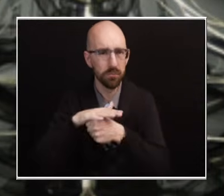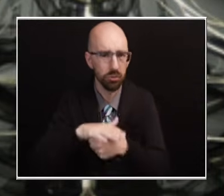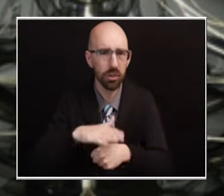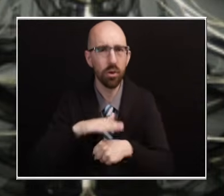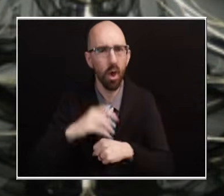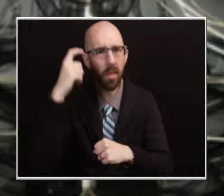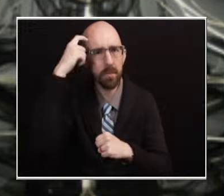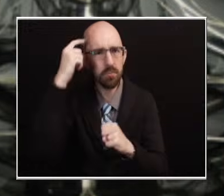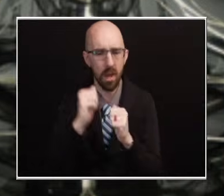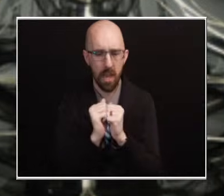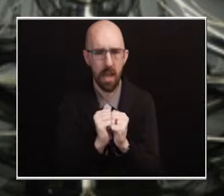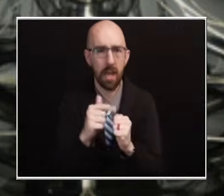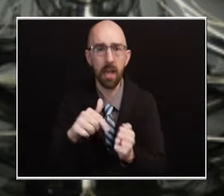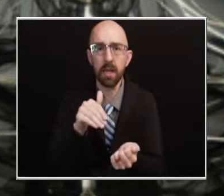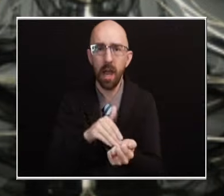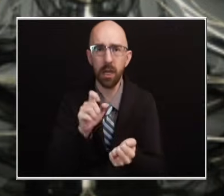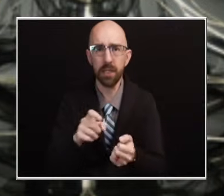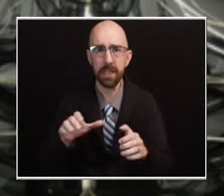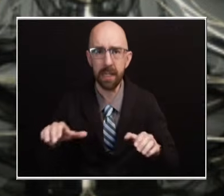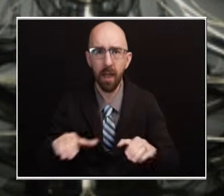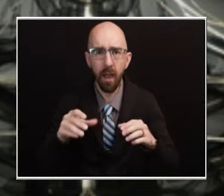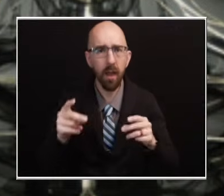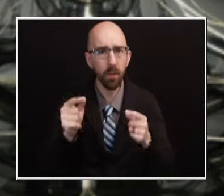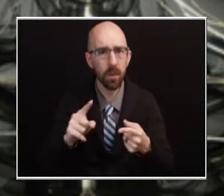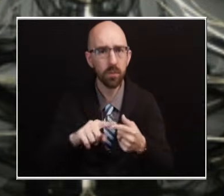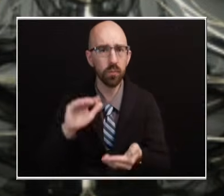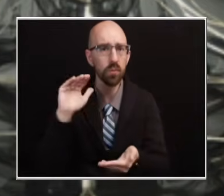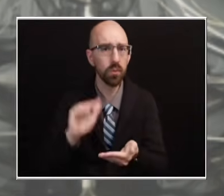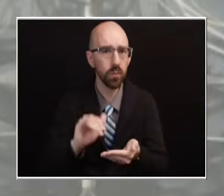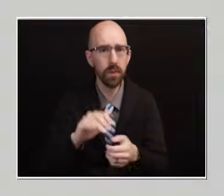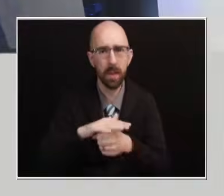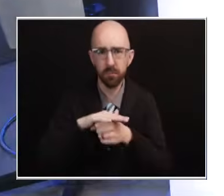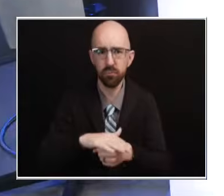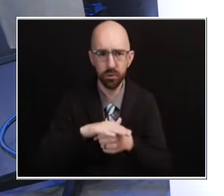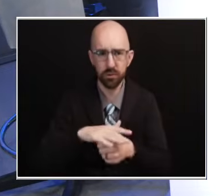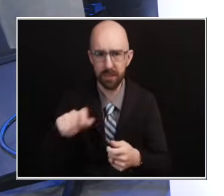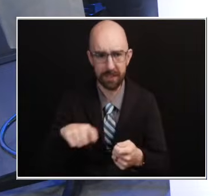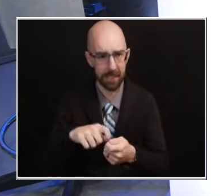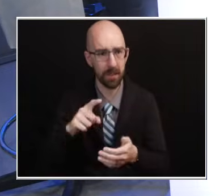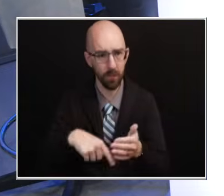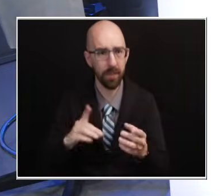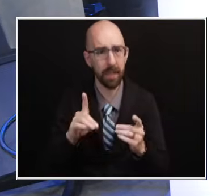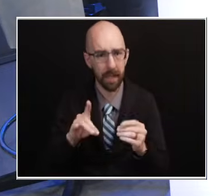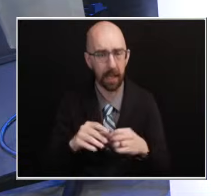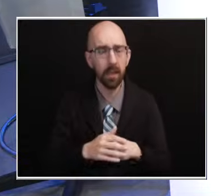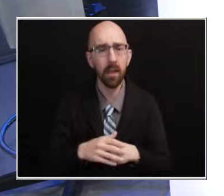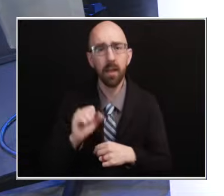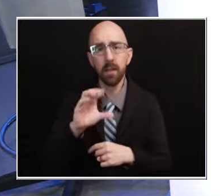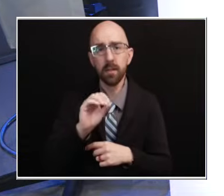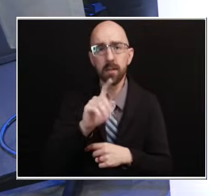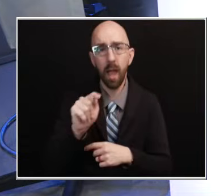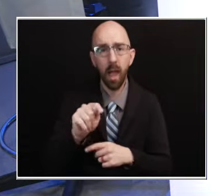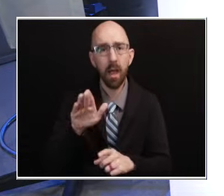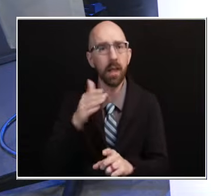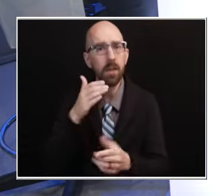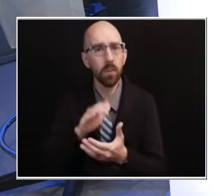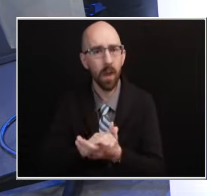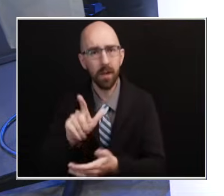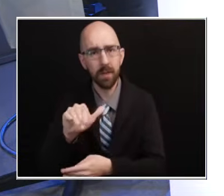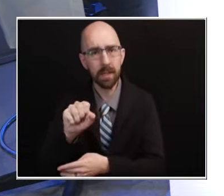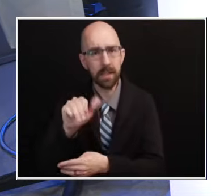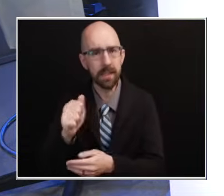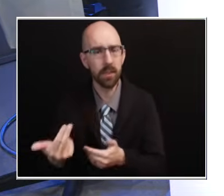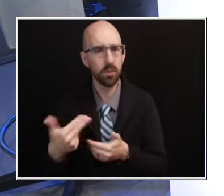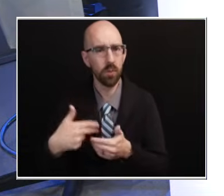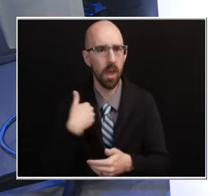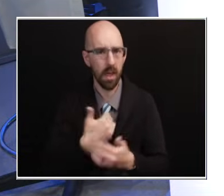work quickly to reduce that pressure, and that's exactly what they did. Scott and his wife Lisa are joining us this morning, and we're so glad they're with